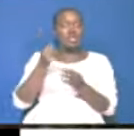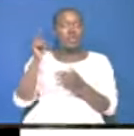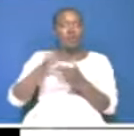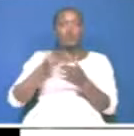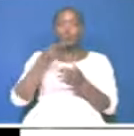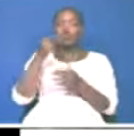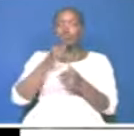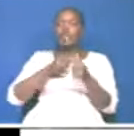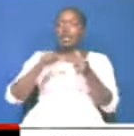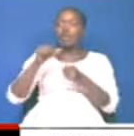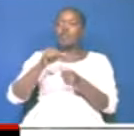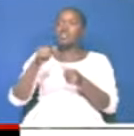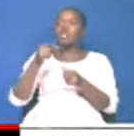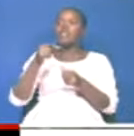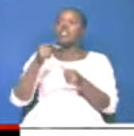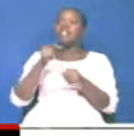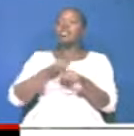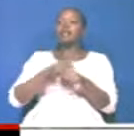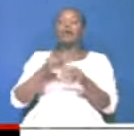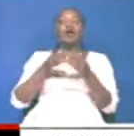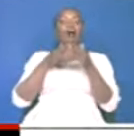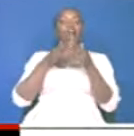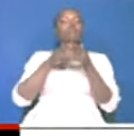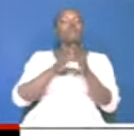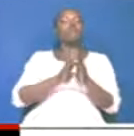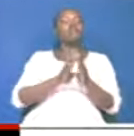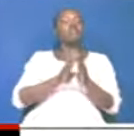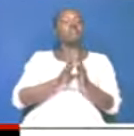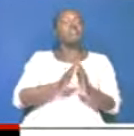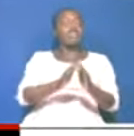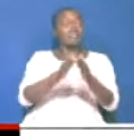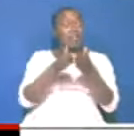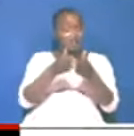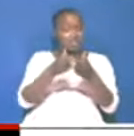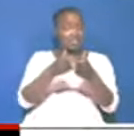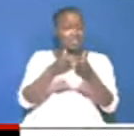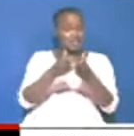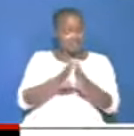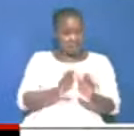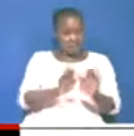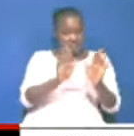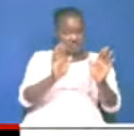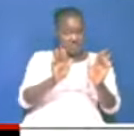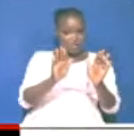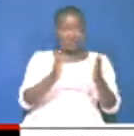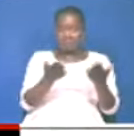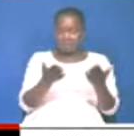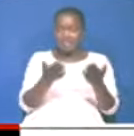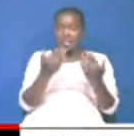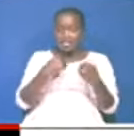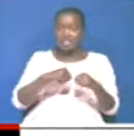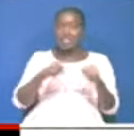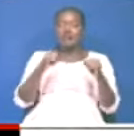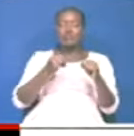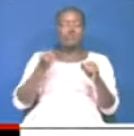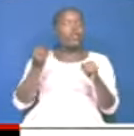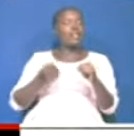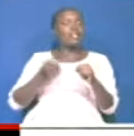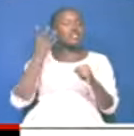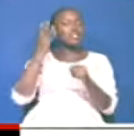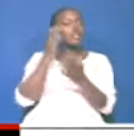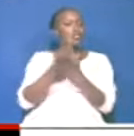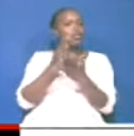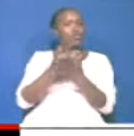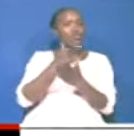that it is, avoid having sex with this and this, avoid a certain contact, you find that these kids, they are able to understand exactly what are you